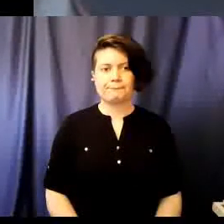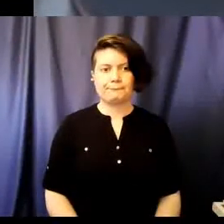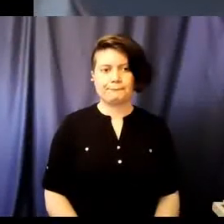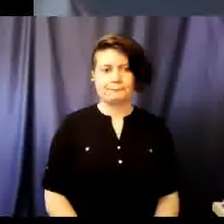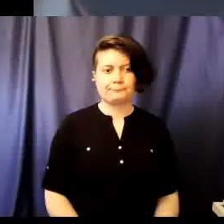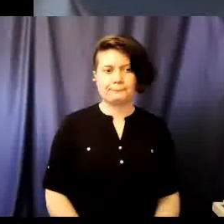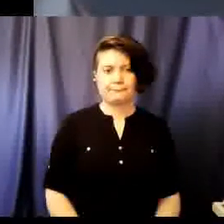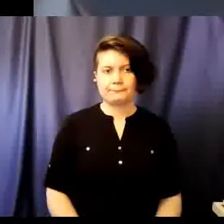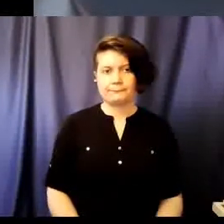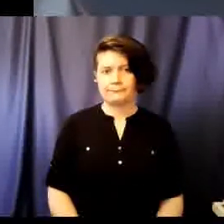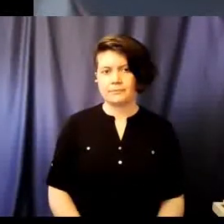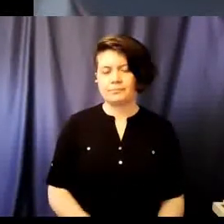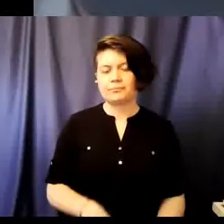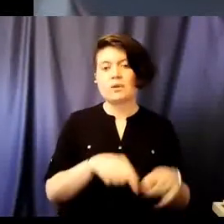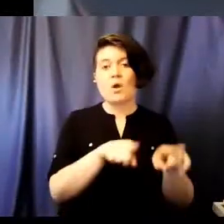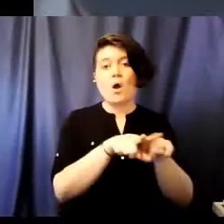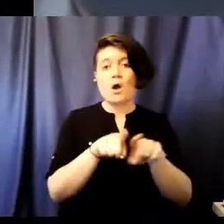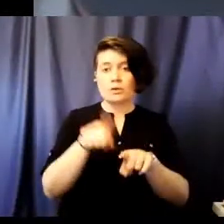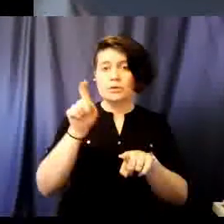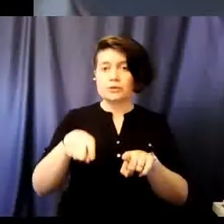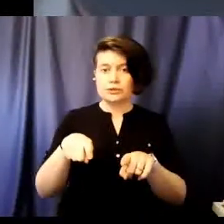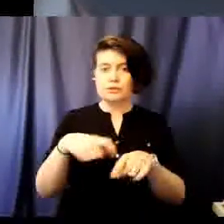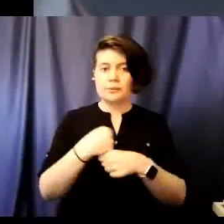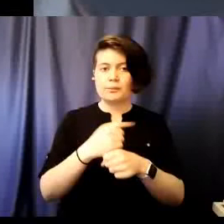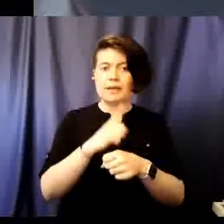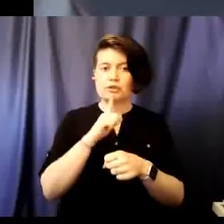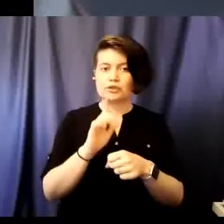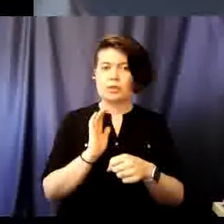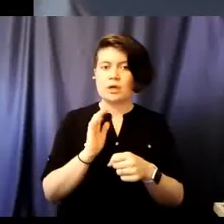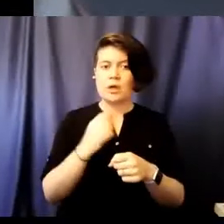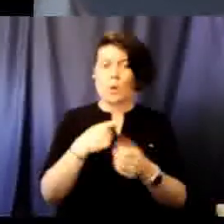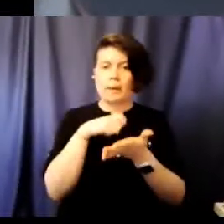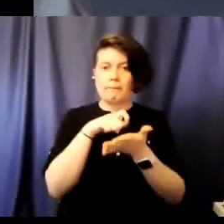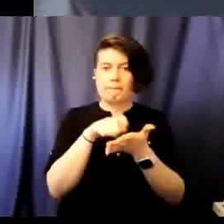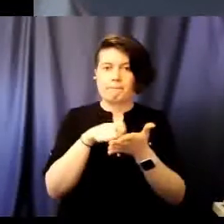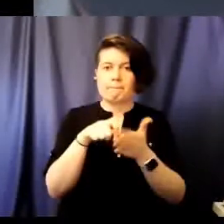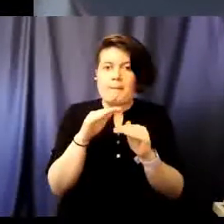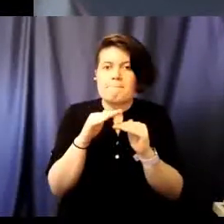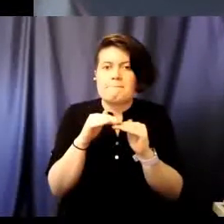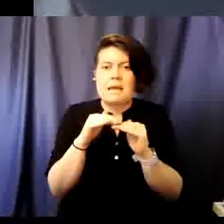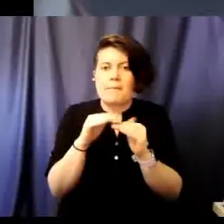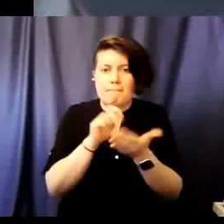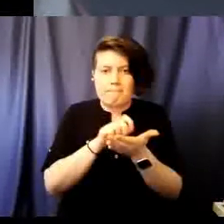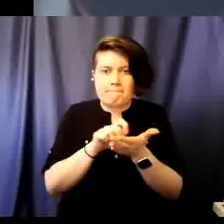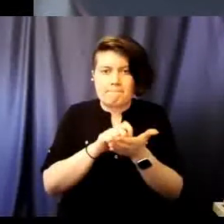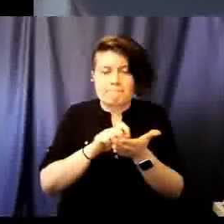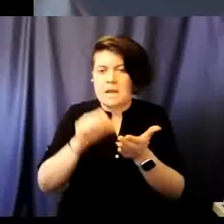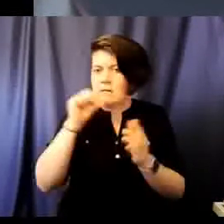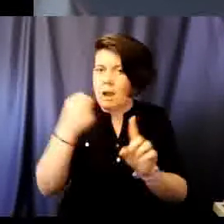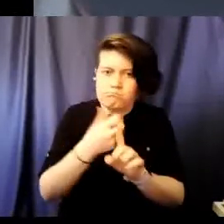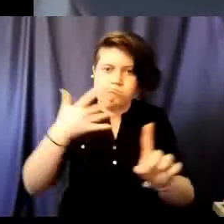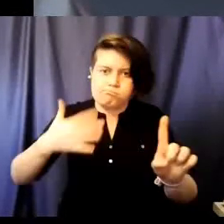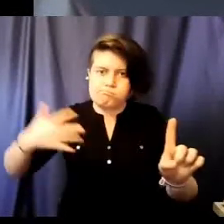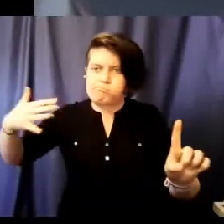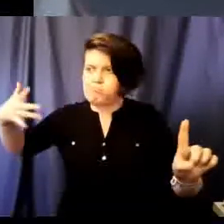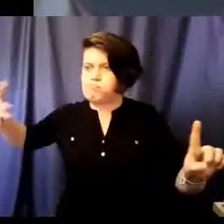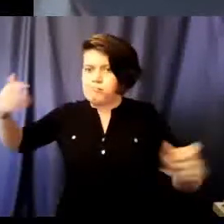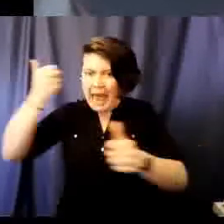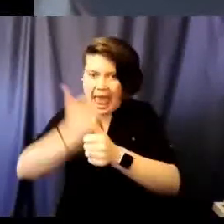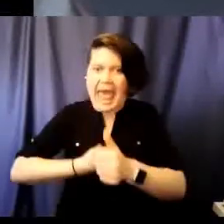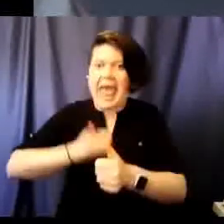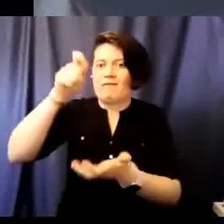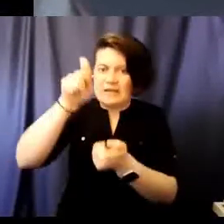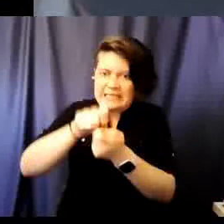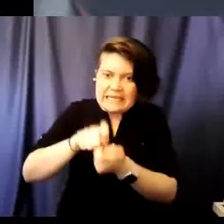We should also be taking the bare minimum documentation that's required of us to also better maintain participants'